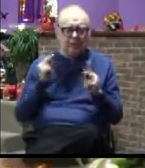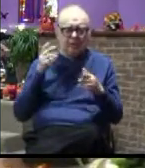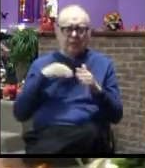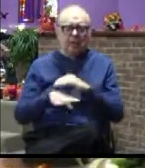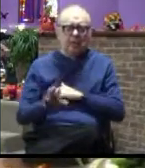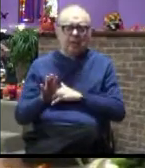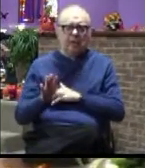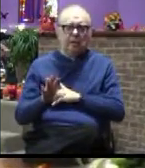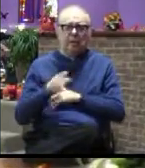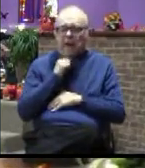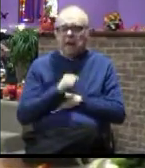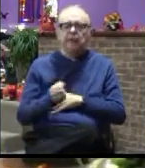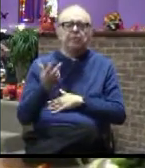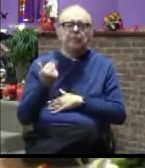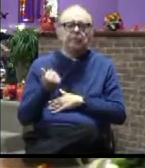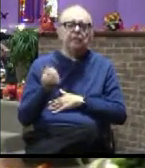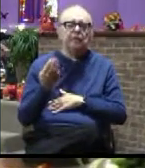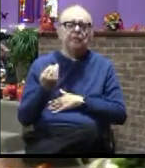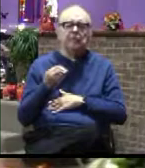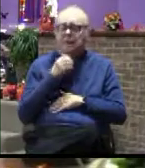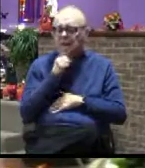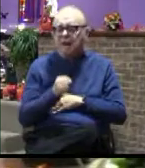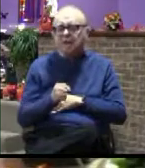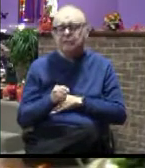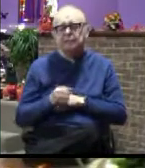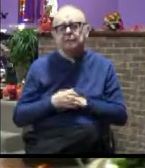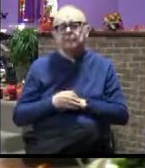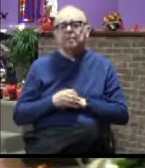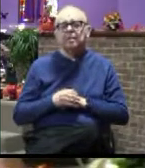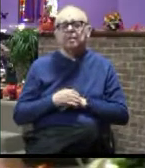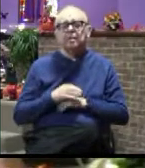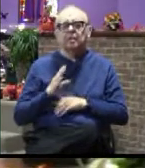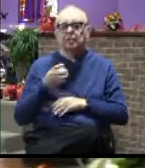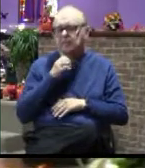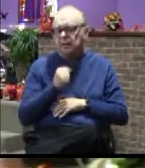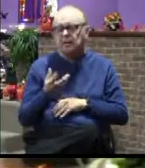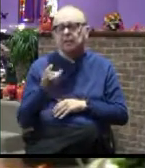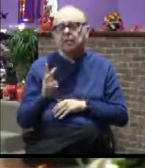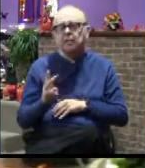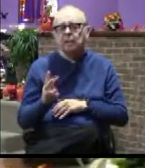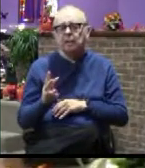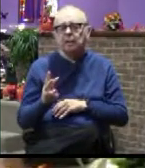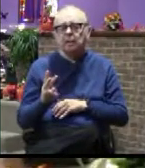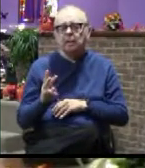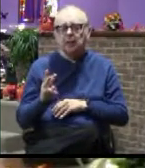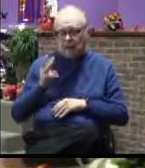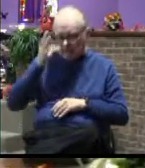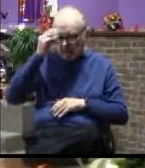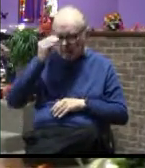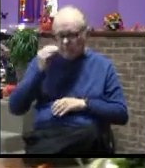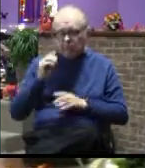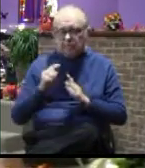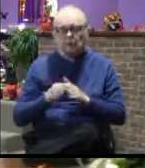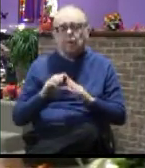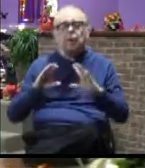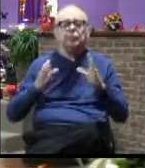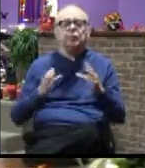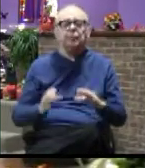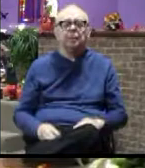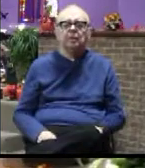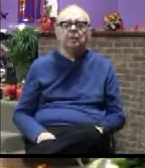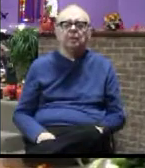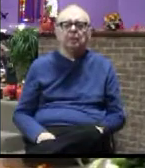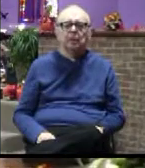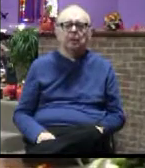He got into it when he was 13, 14 years of age. At the age of 16, he started a group